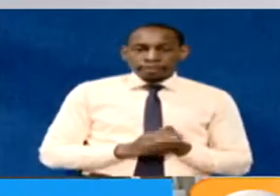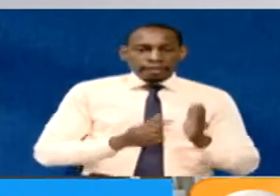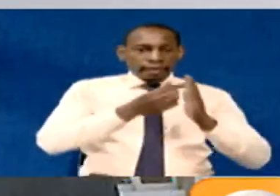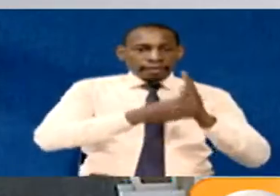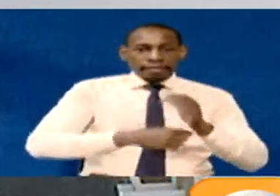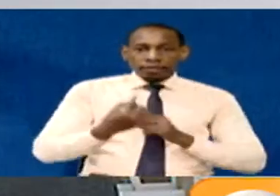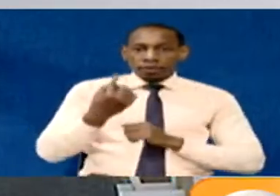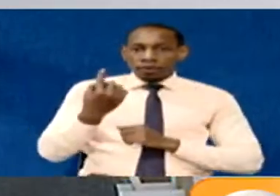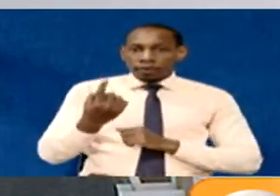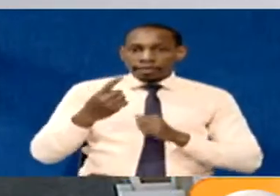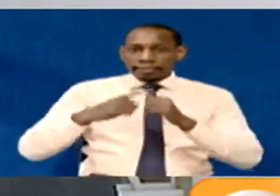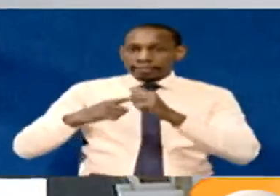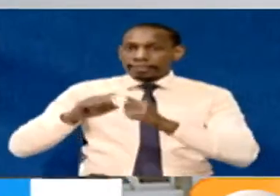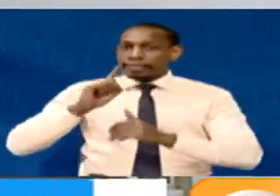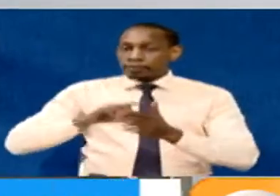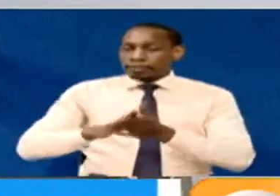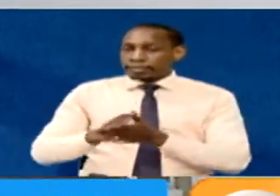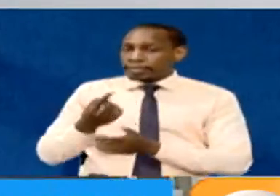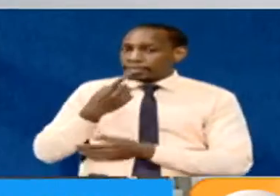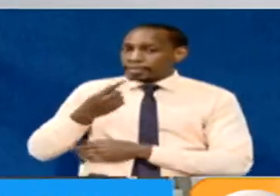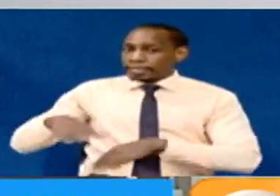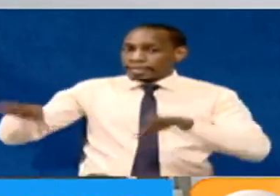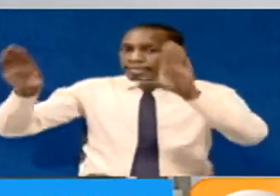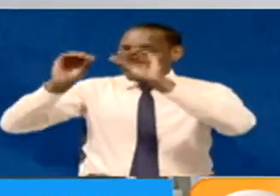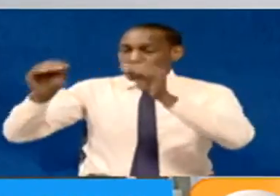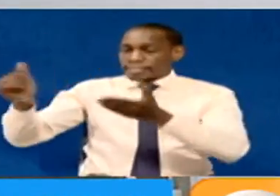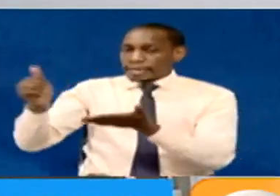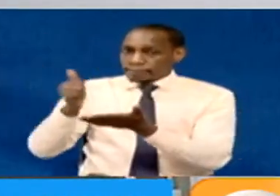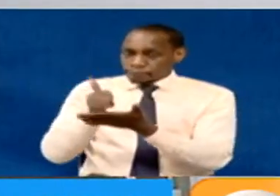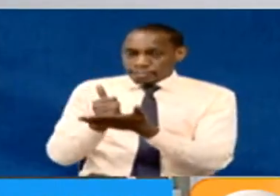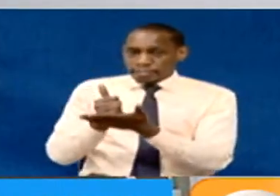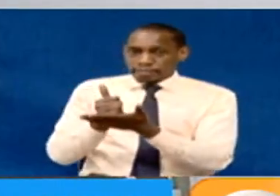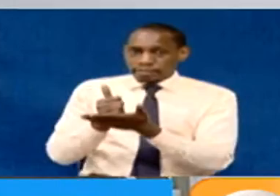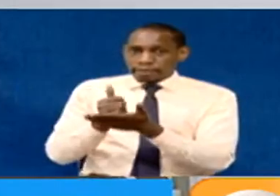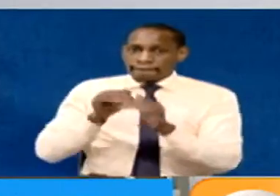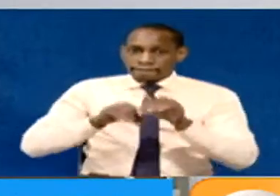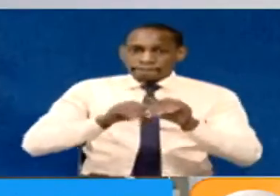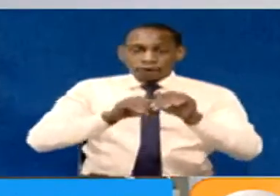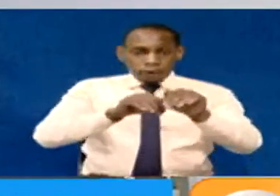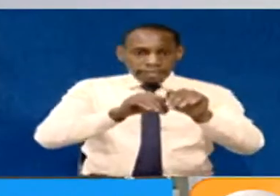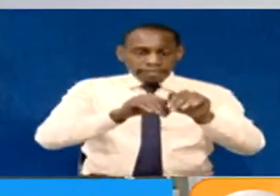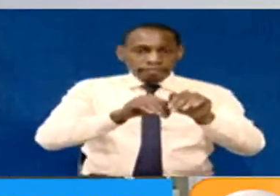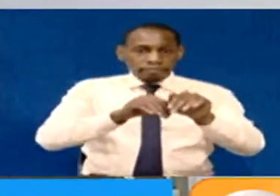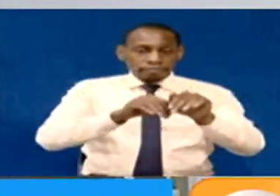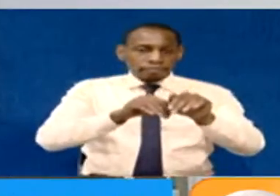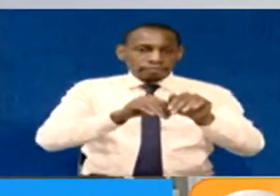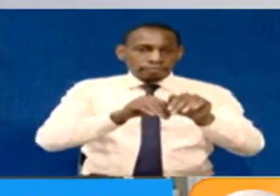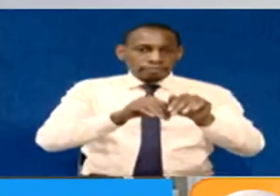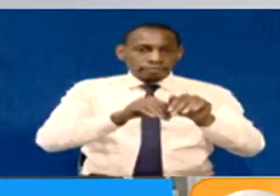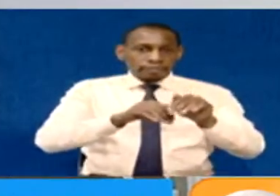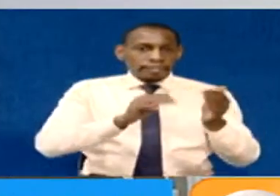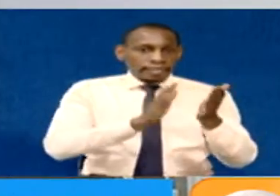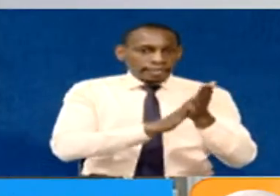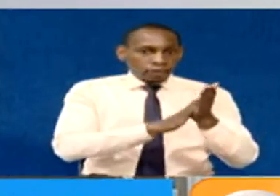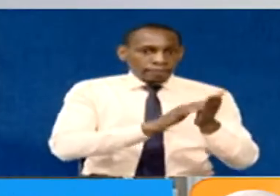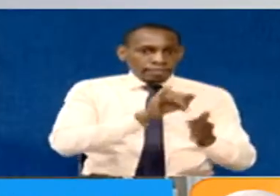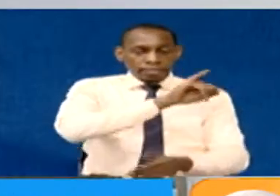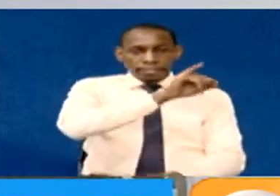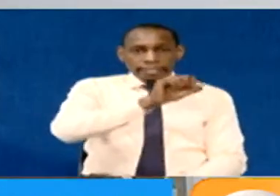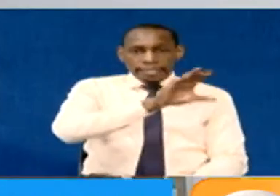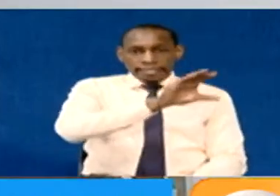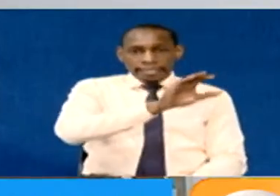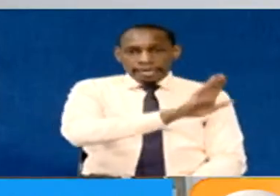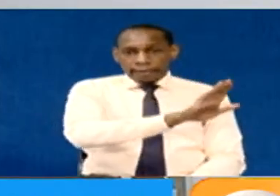say? It simply tells the president to appoint in accordance with the recommendations of the